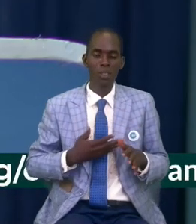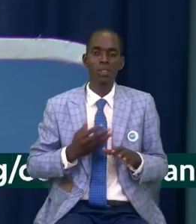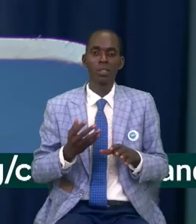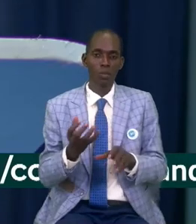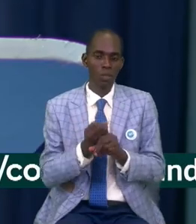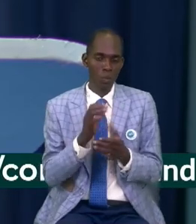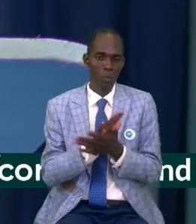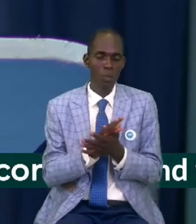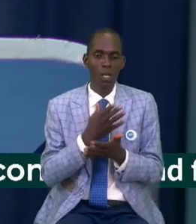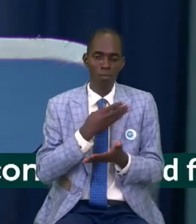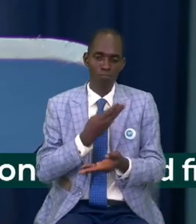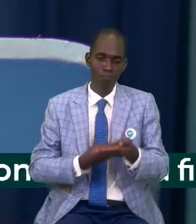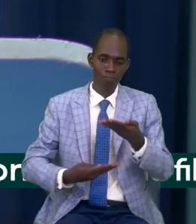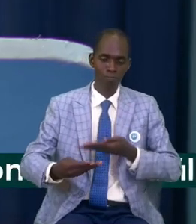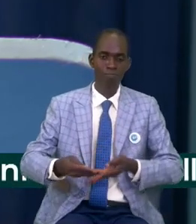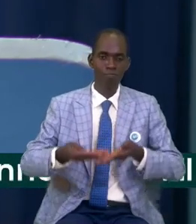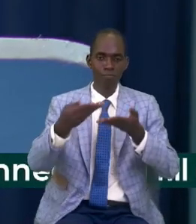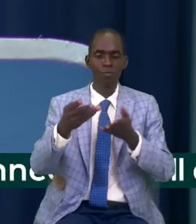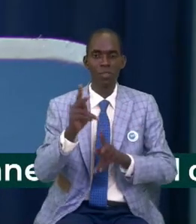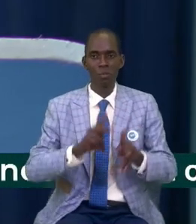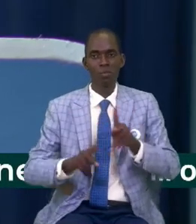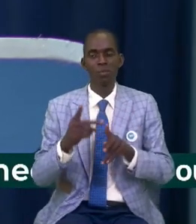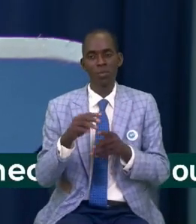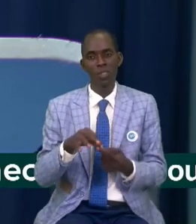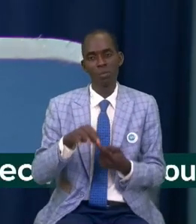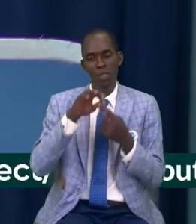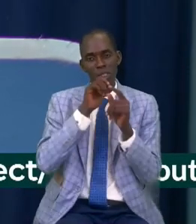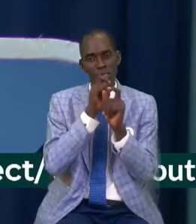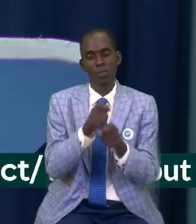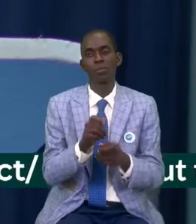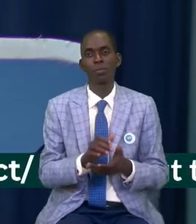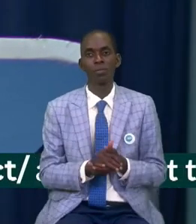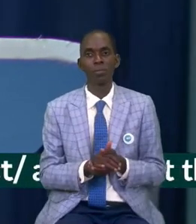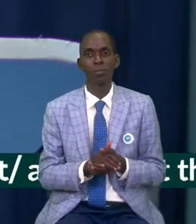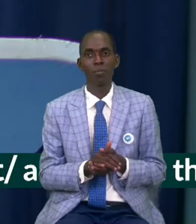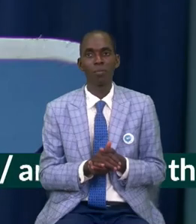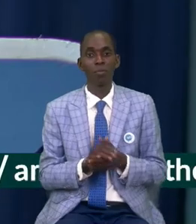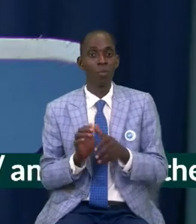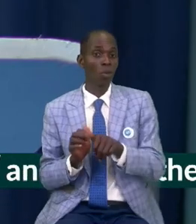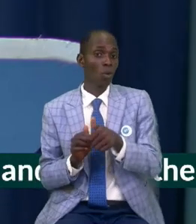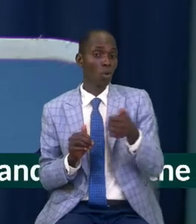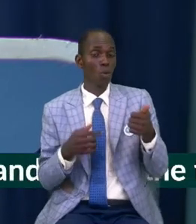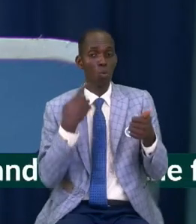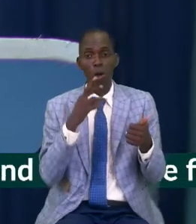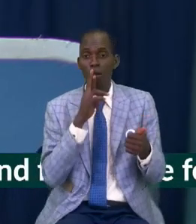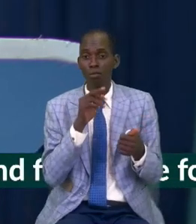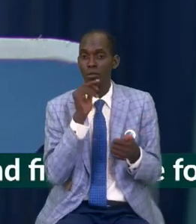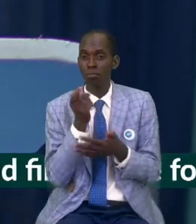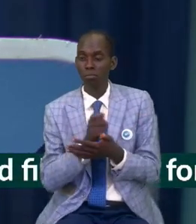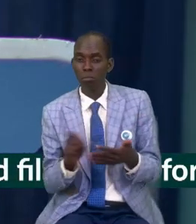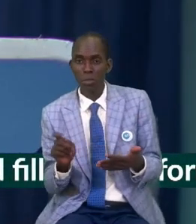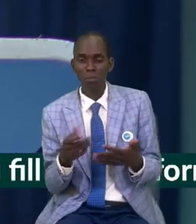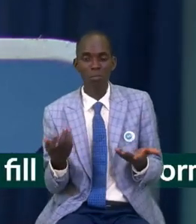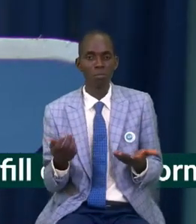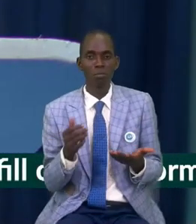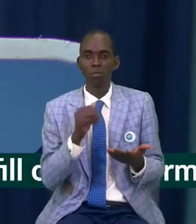Others, please be in the mood of prayer, expecting that this night the God of wonders will meet